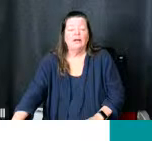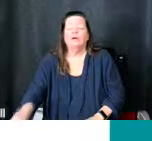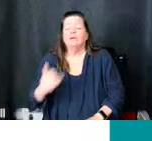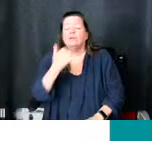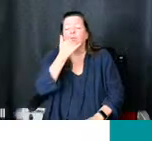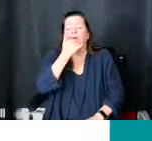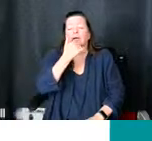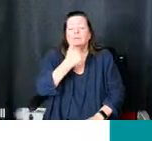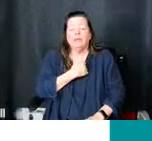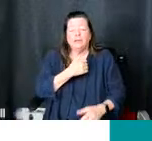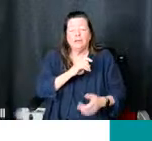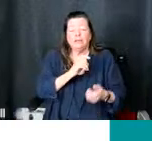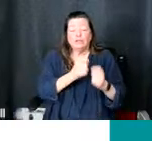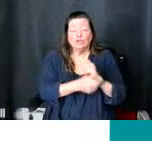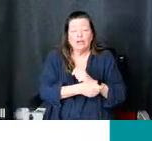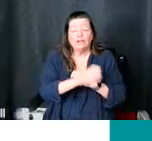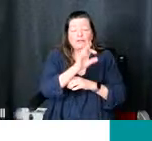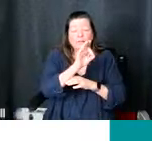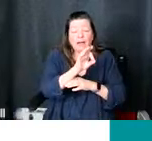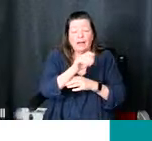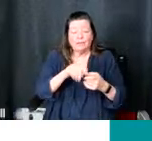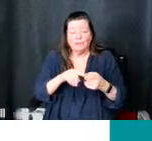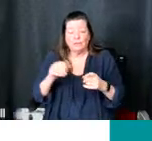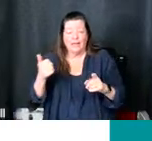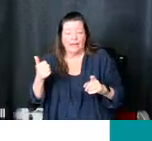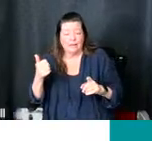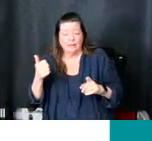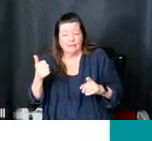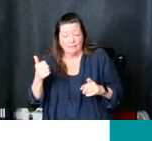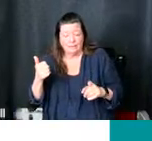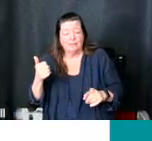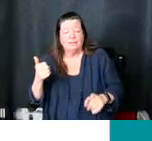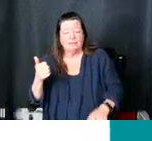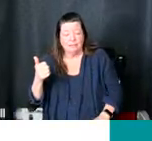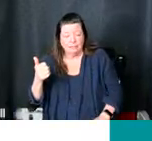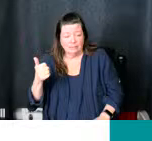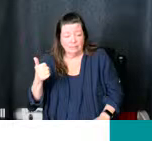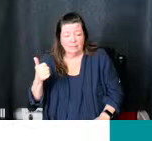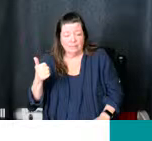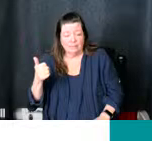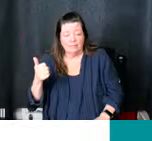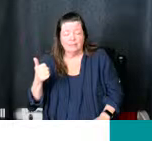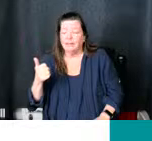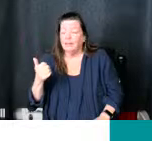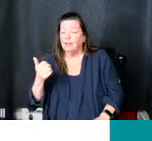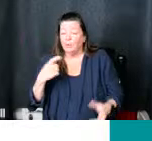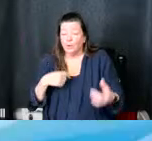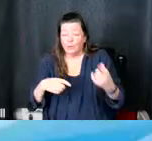we'll make sure that we submit updates there. Okay, we'll go to the questions.